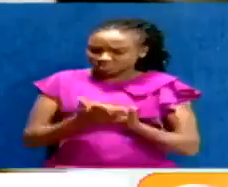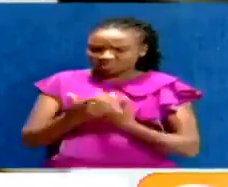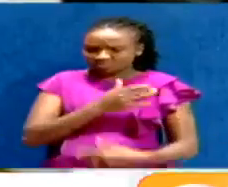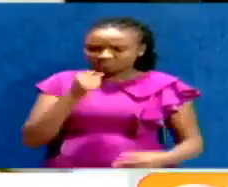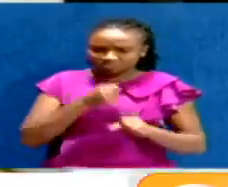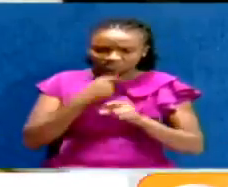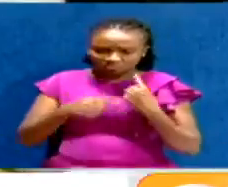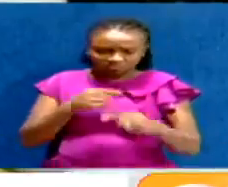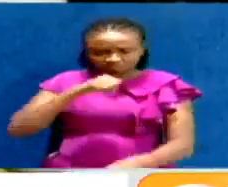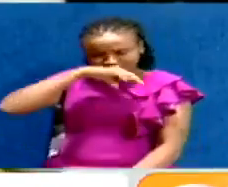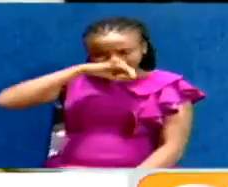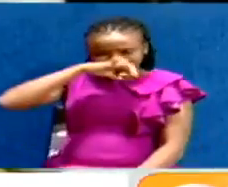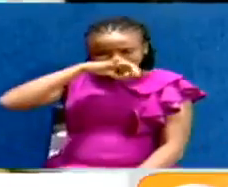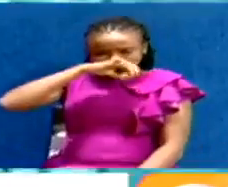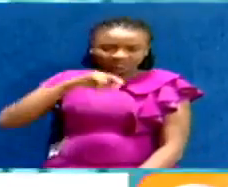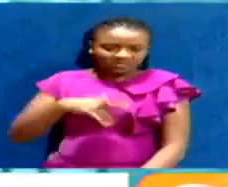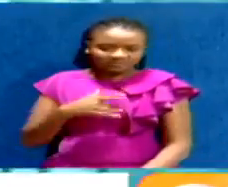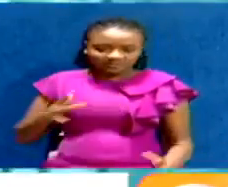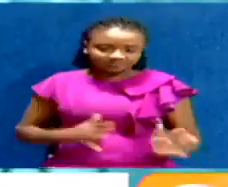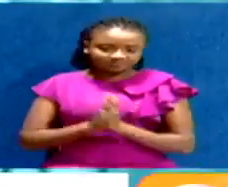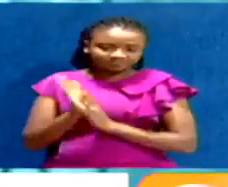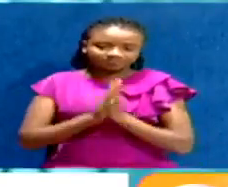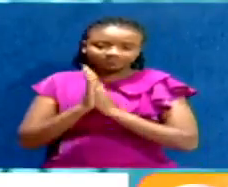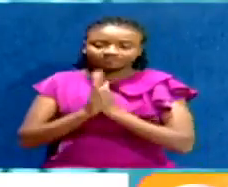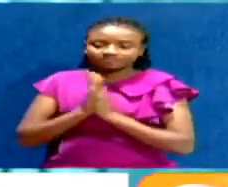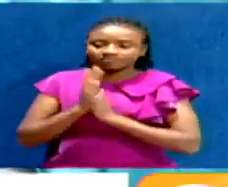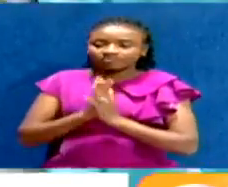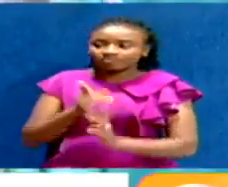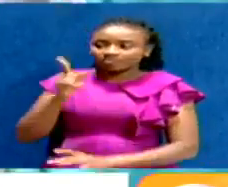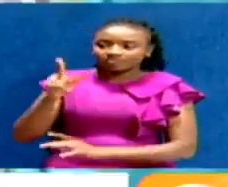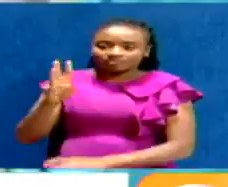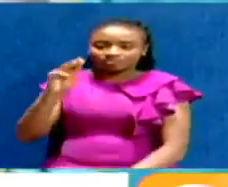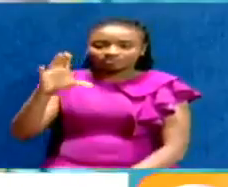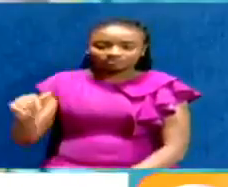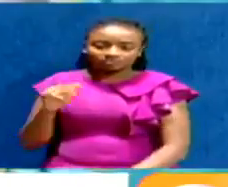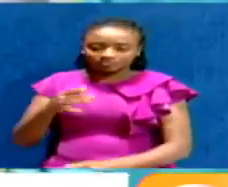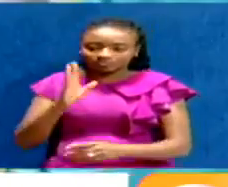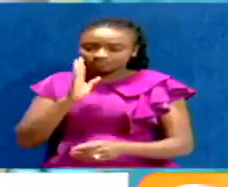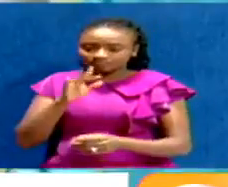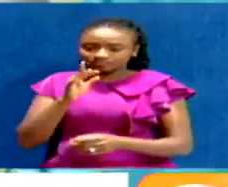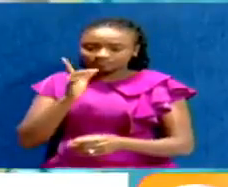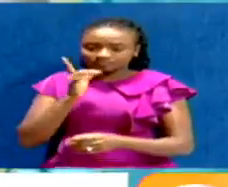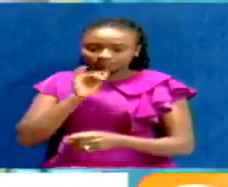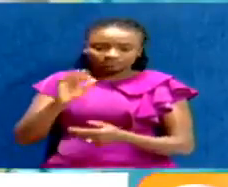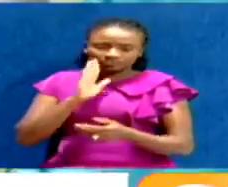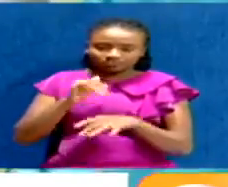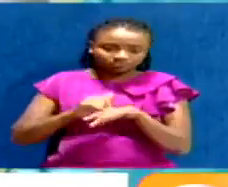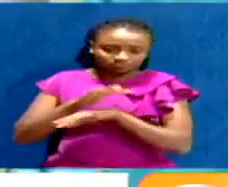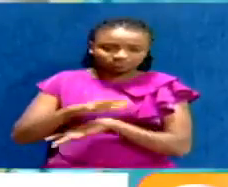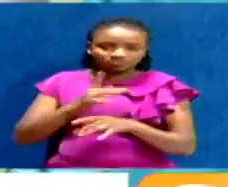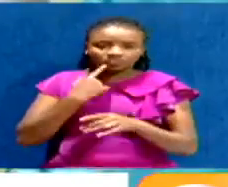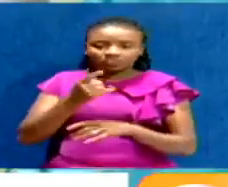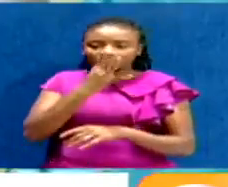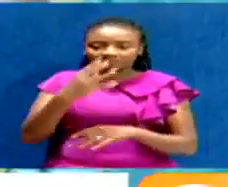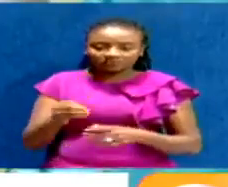which continues to lag behind on the global stage. The Mastercard Foundation has committed to deploy 140 billion